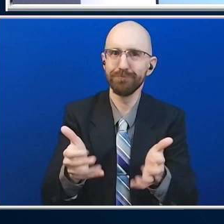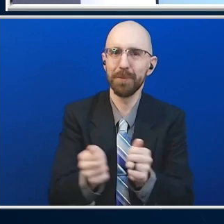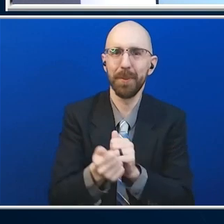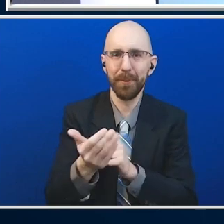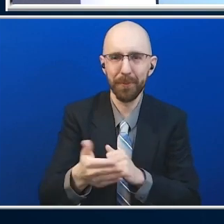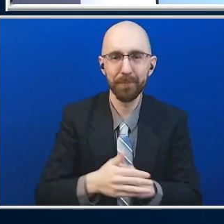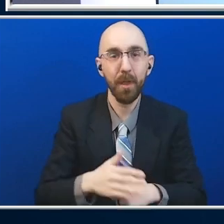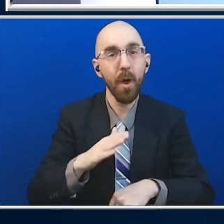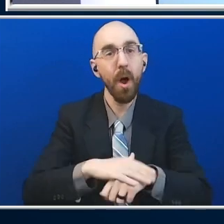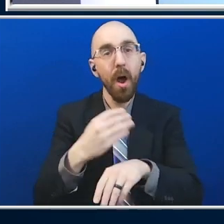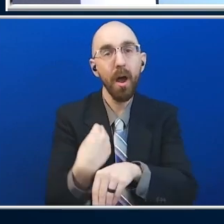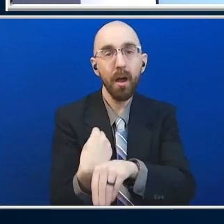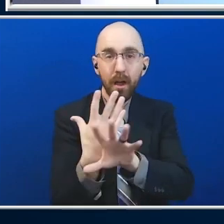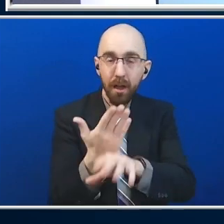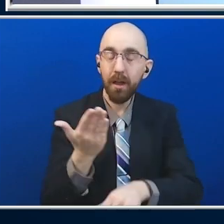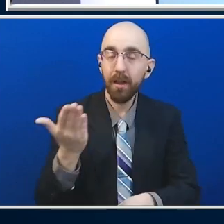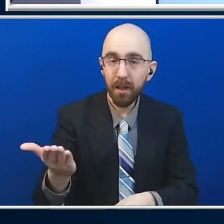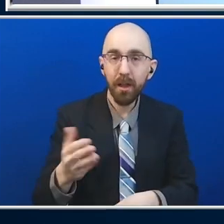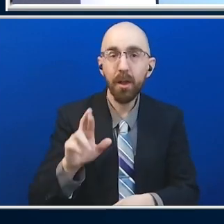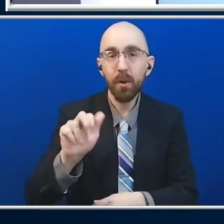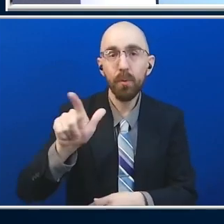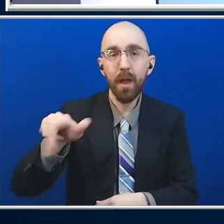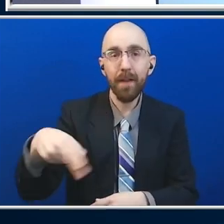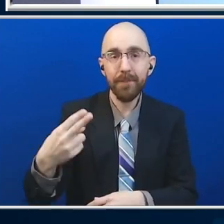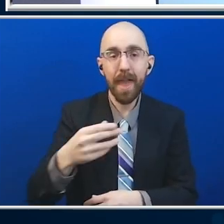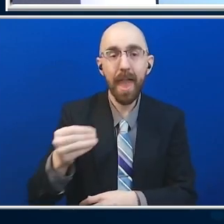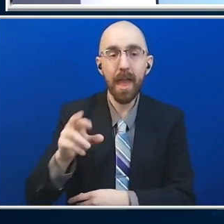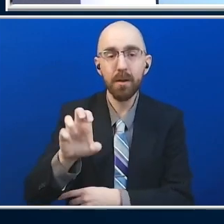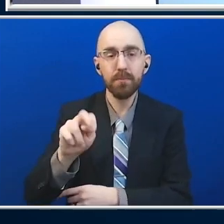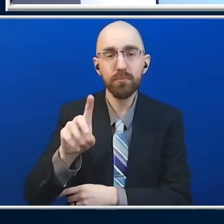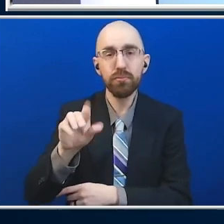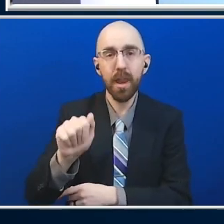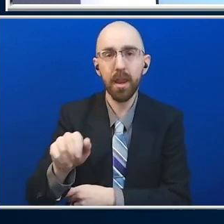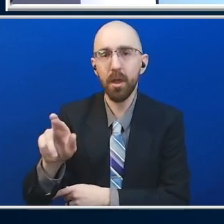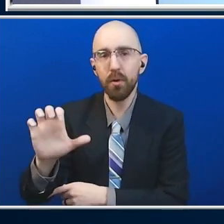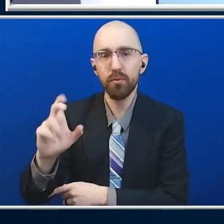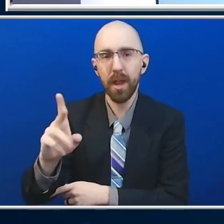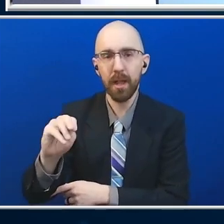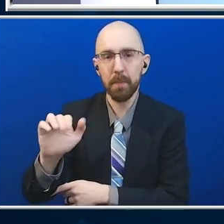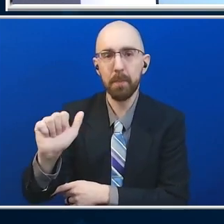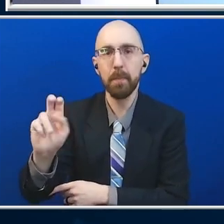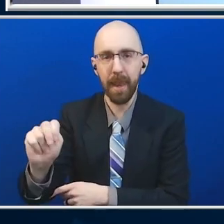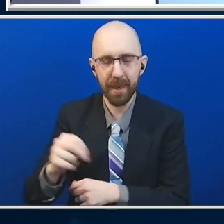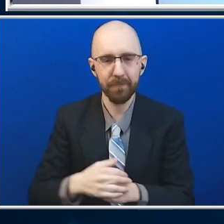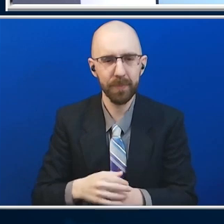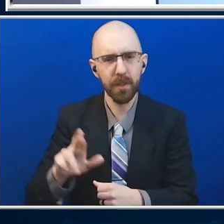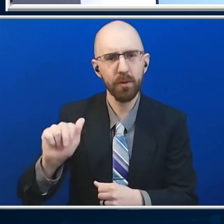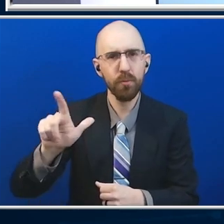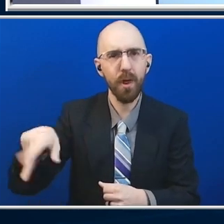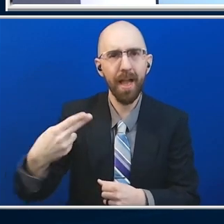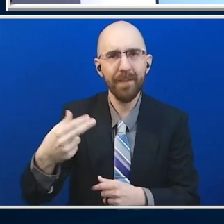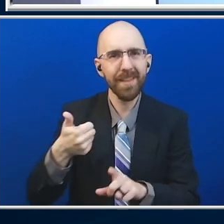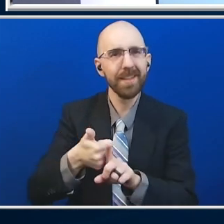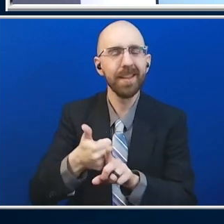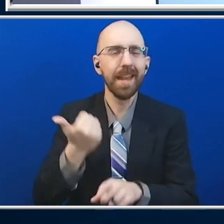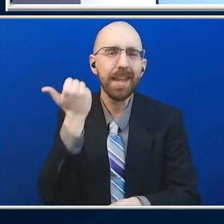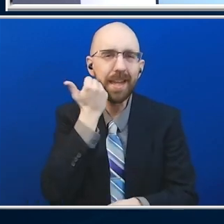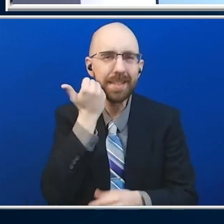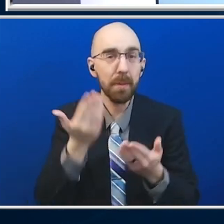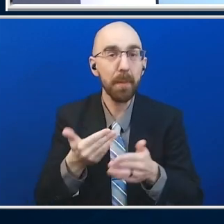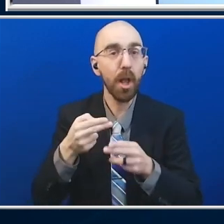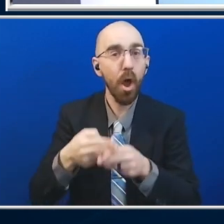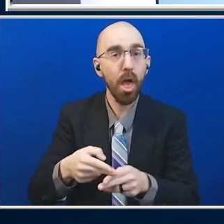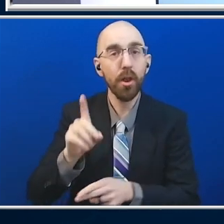webcam are Ralph and Brenda Ruckman. Ralph is a dentist, we may be calling him Dr. Ruckman, who's been living